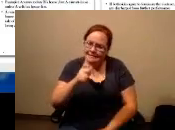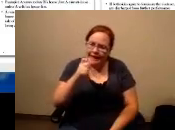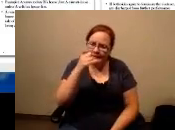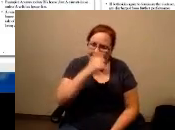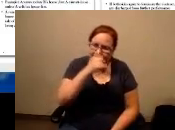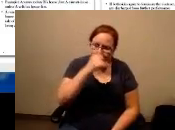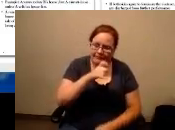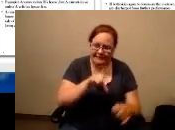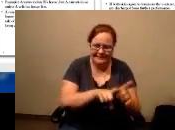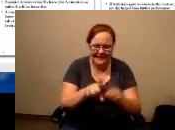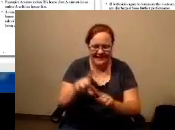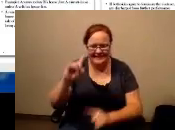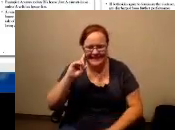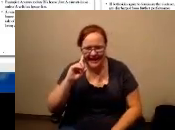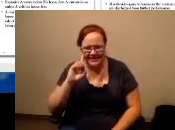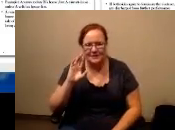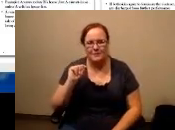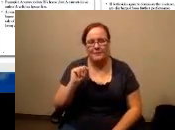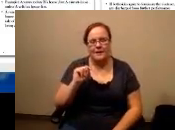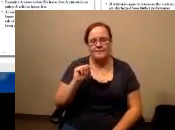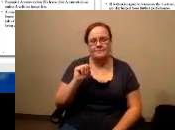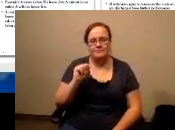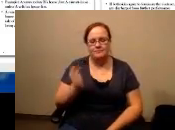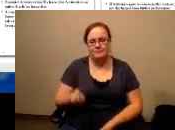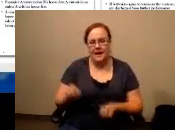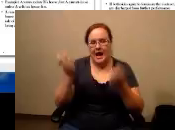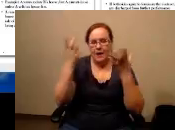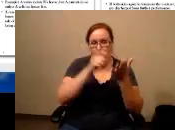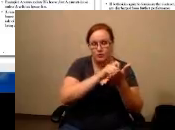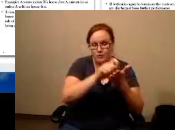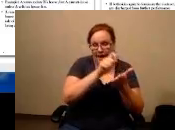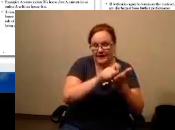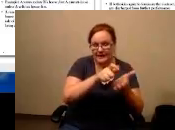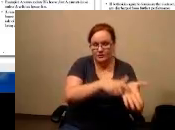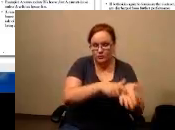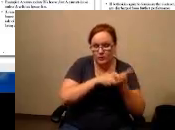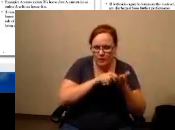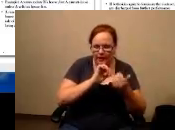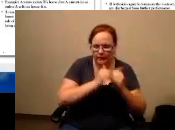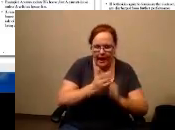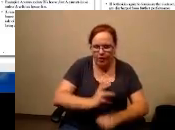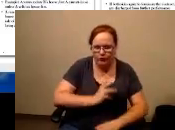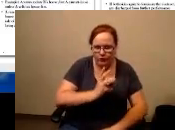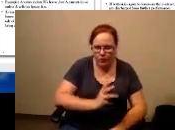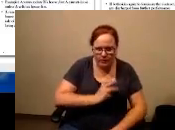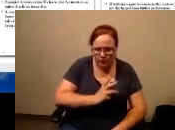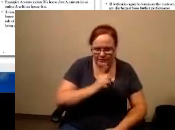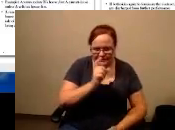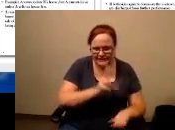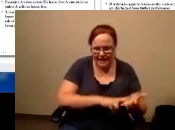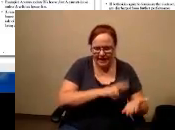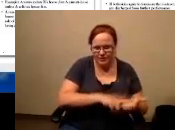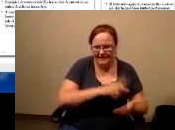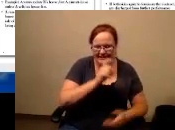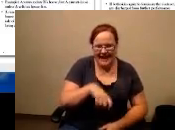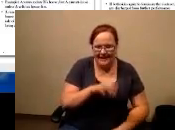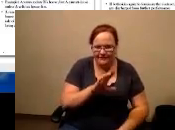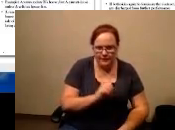sounds. How much of writing does there have to be? How formal does the contract have to